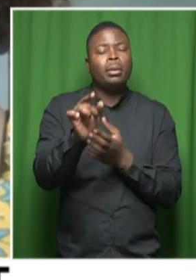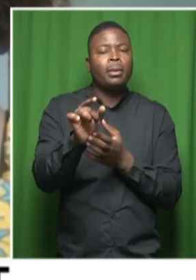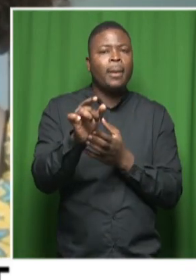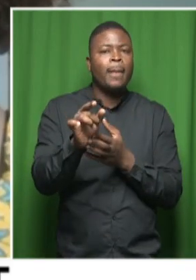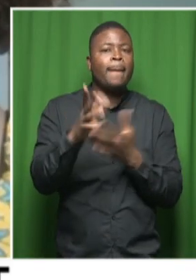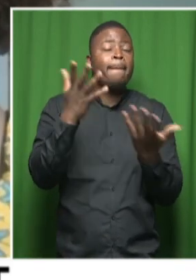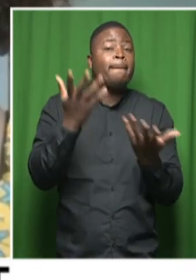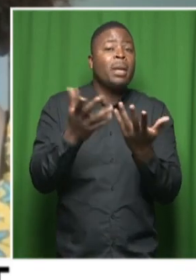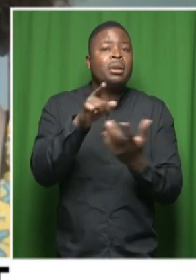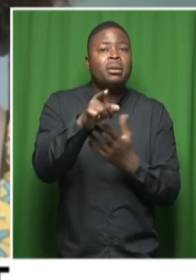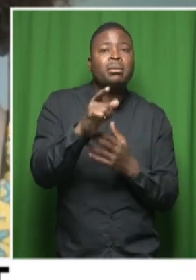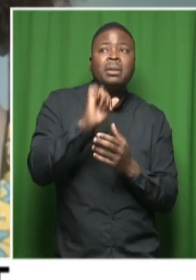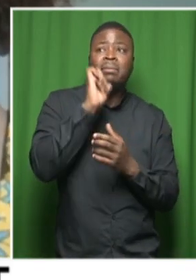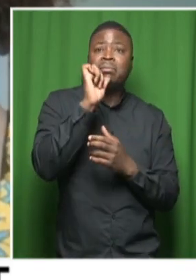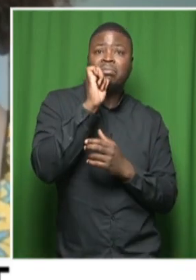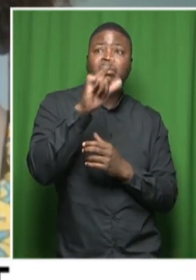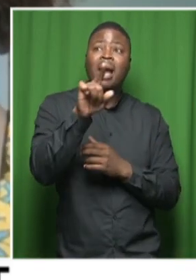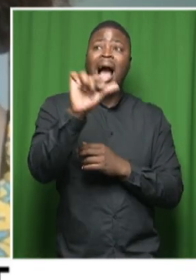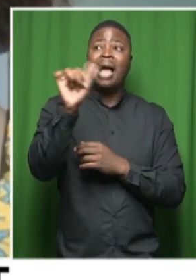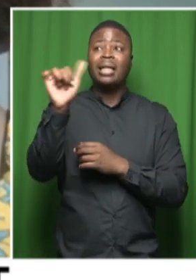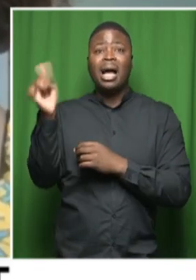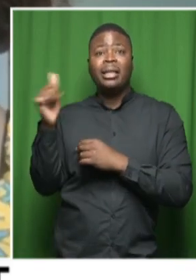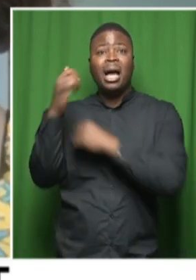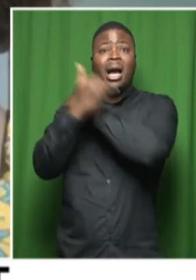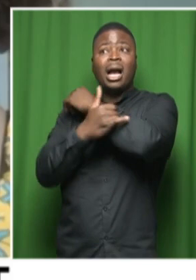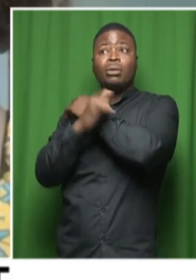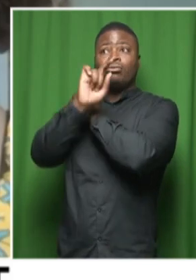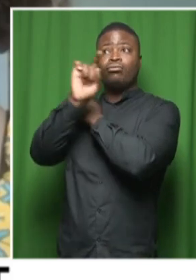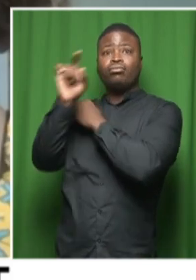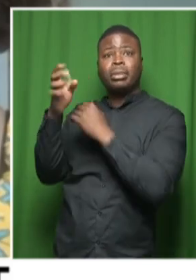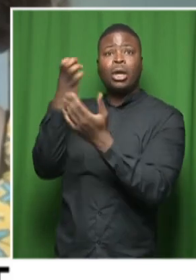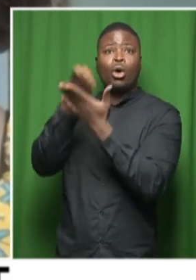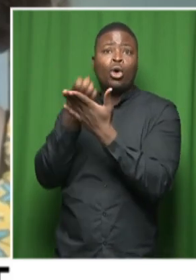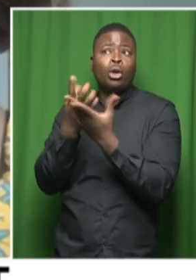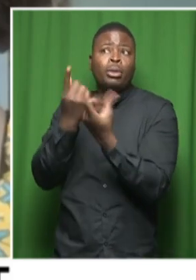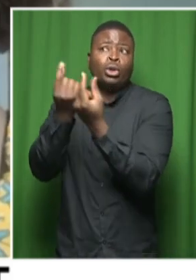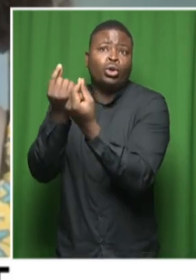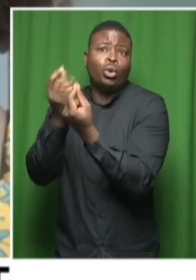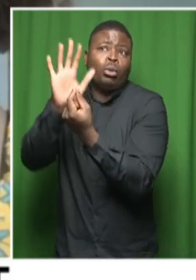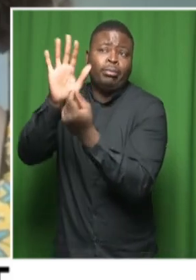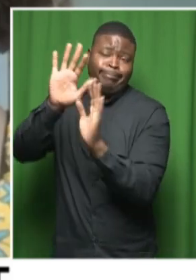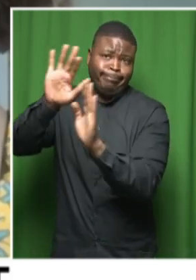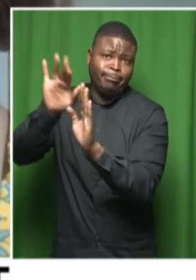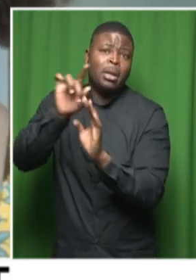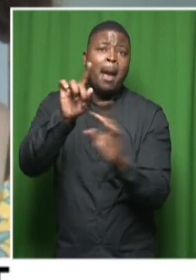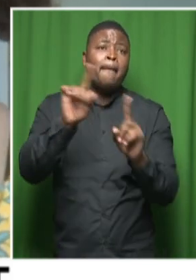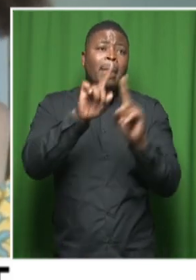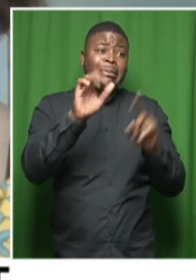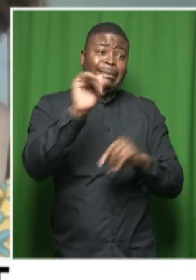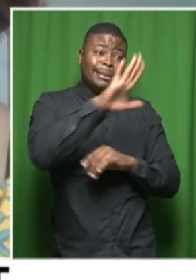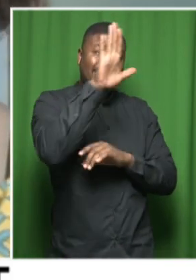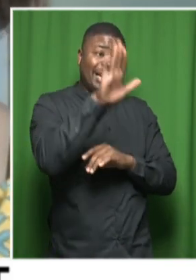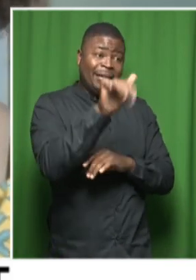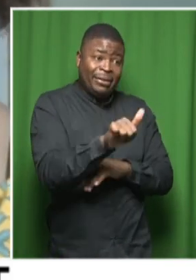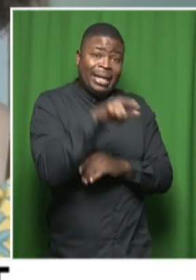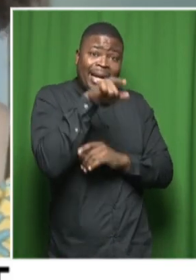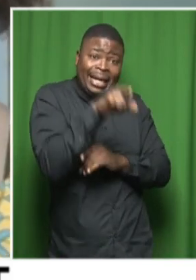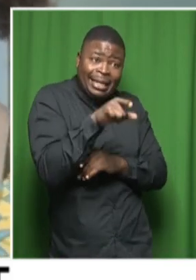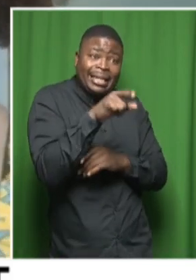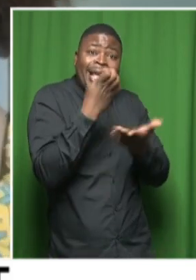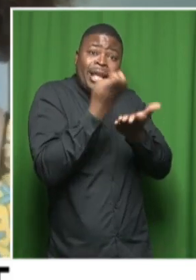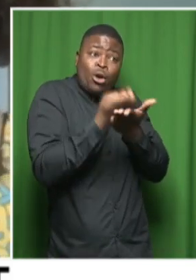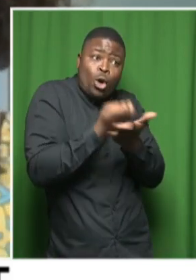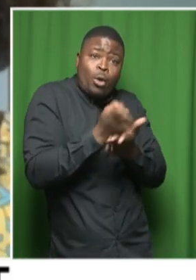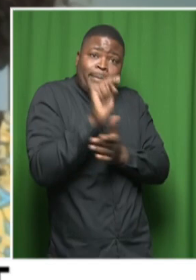regardless of what other economies are doing, if you look at the South African situation, practically speaking, if you